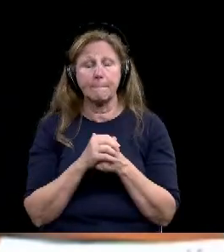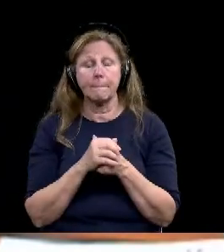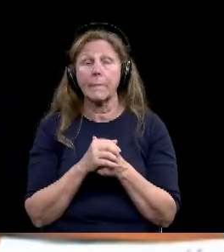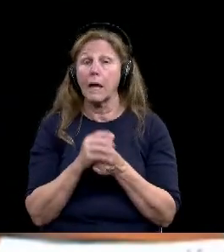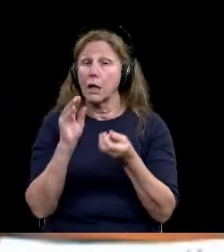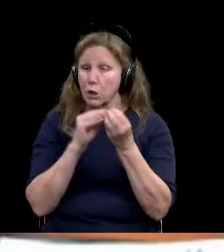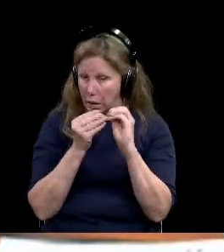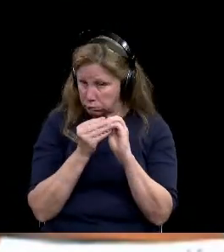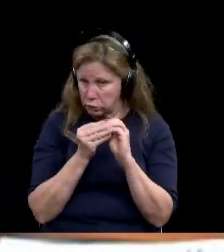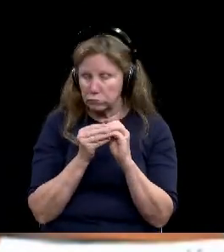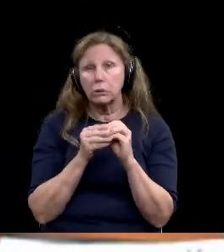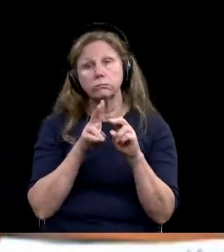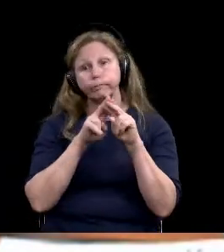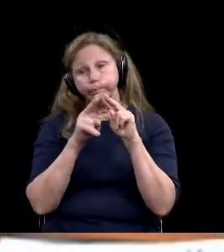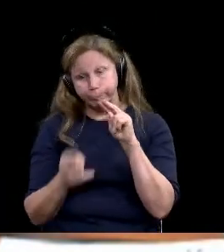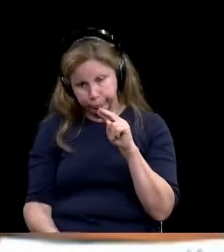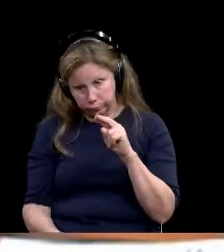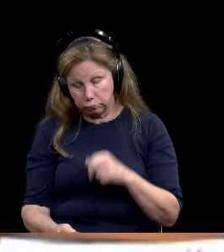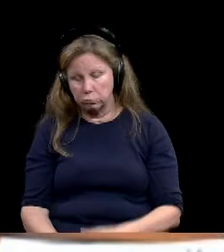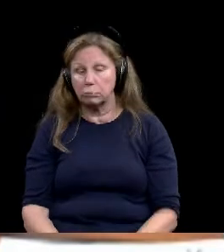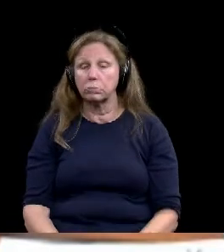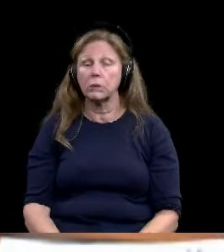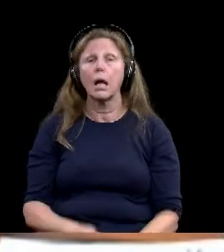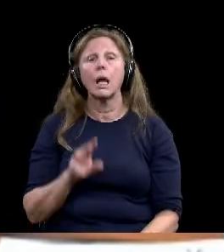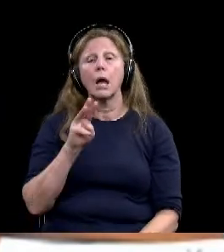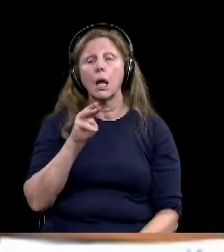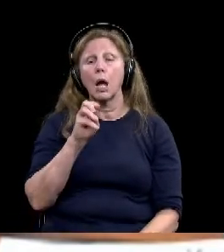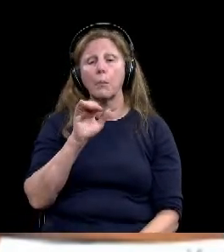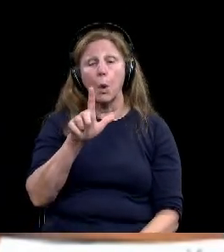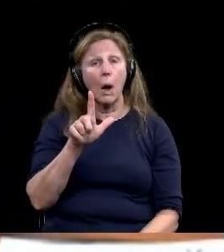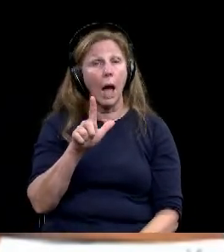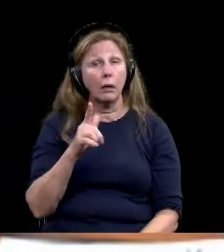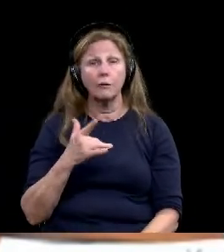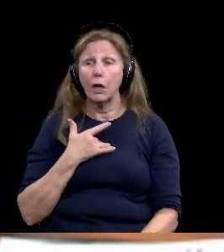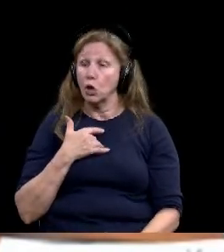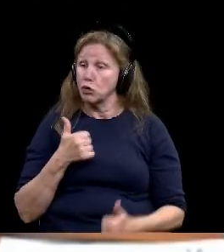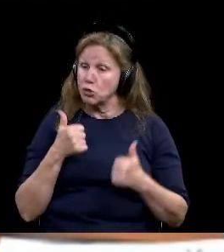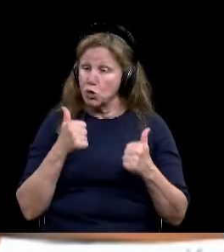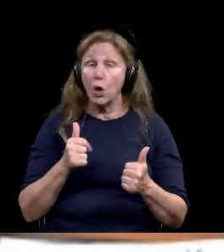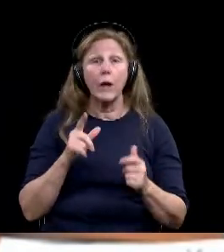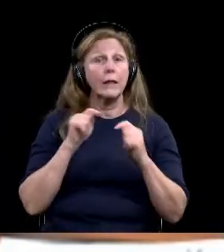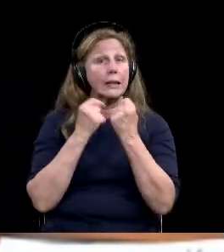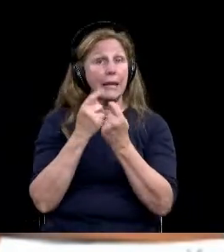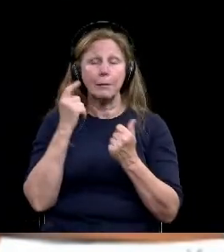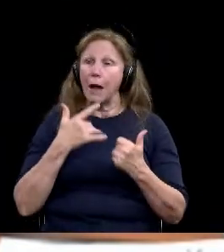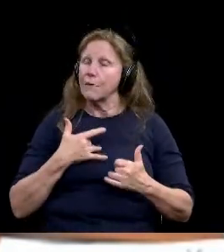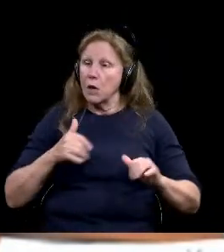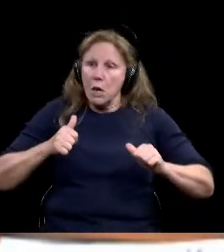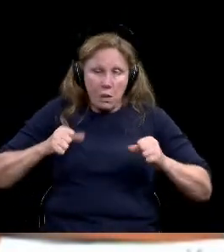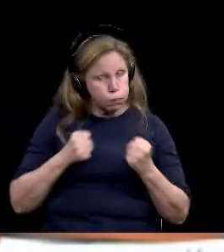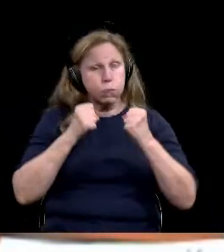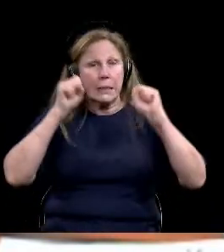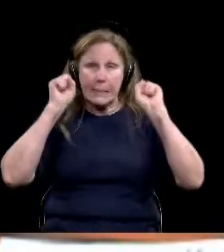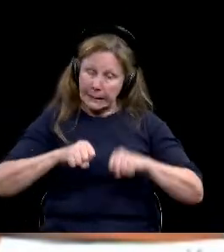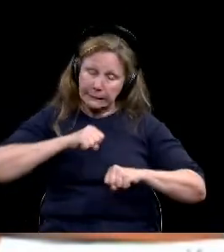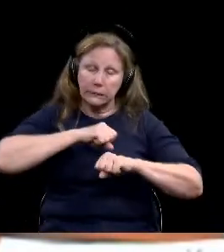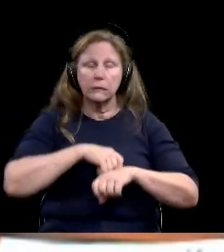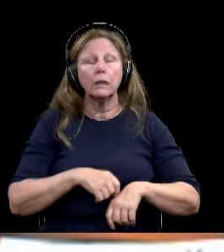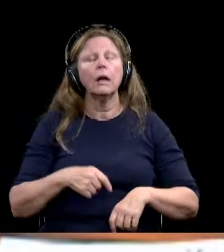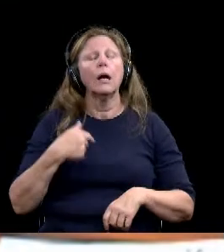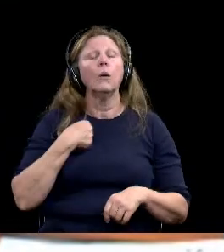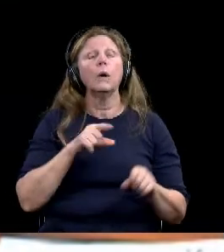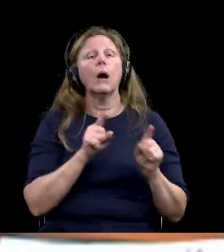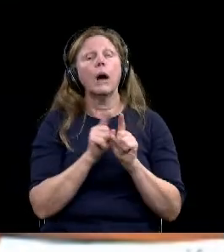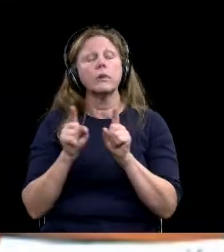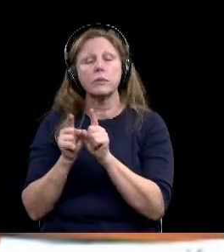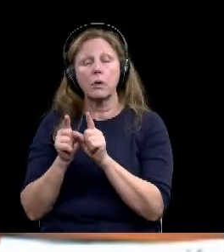We also have loosened some visitation policy recently, but at the same time, we are still cautious,